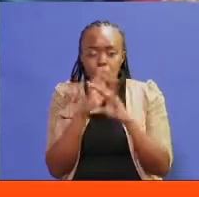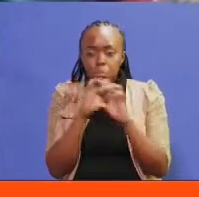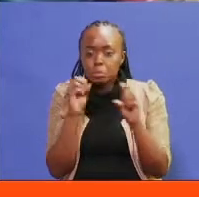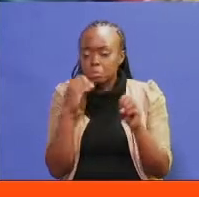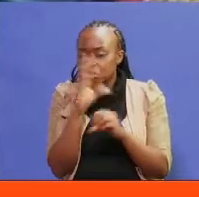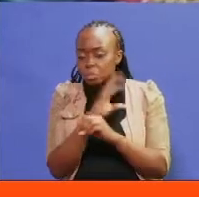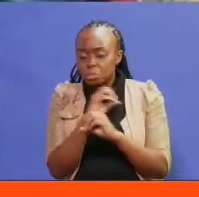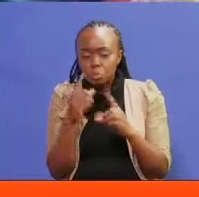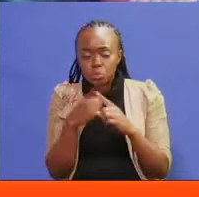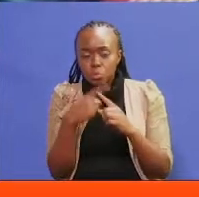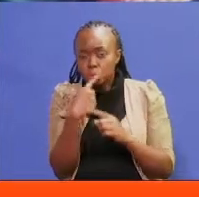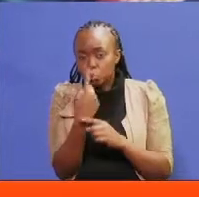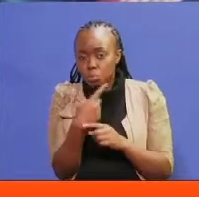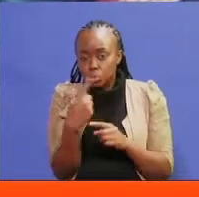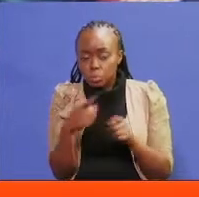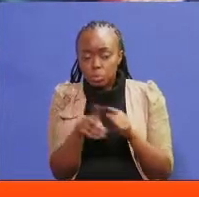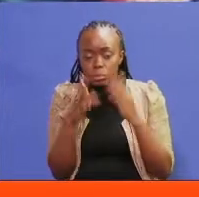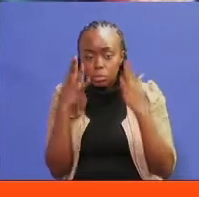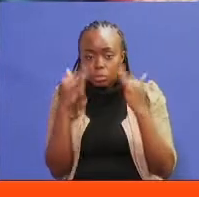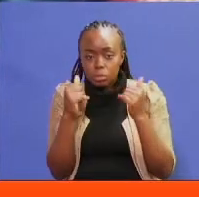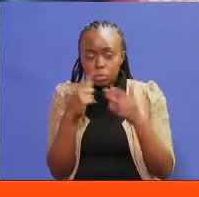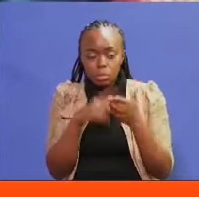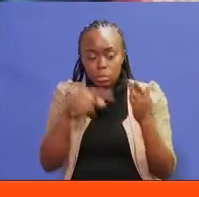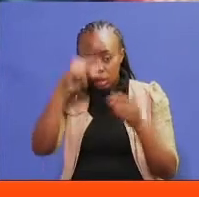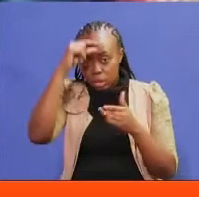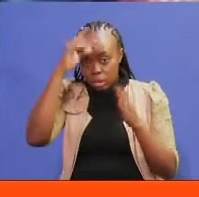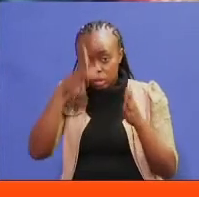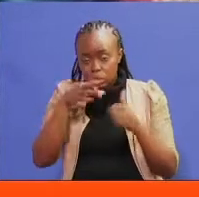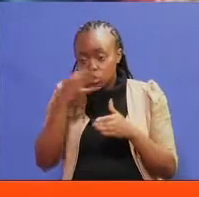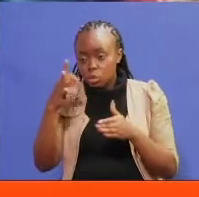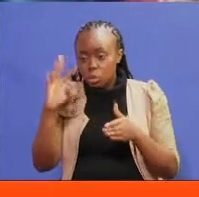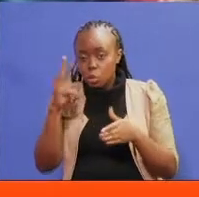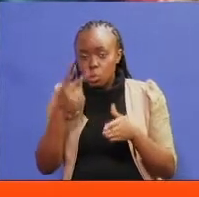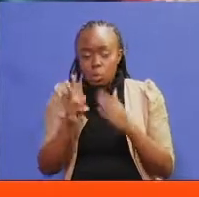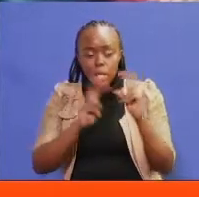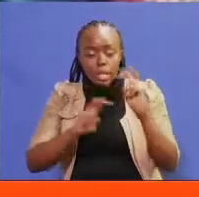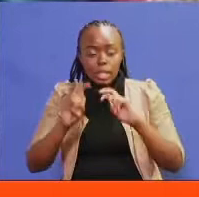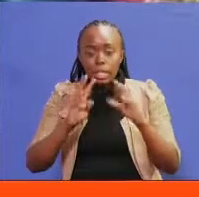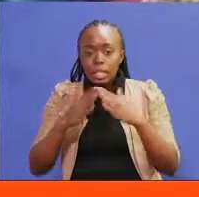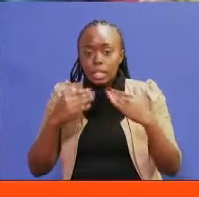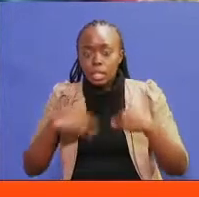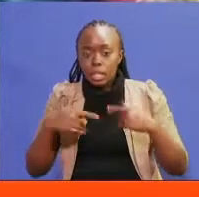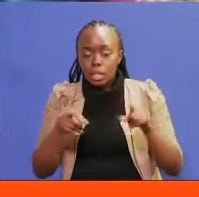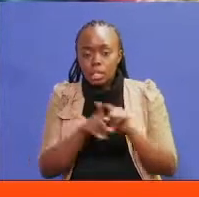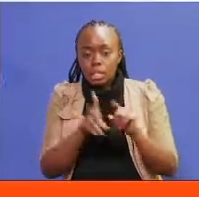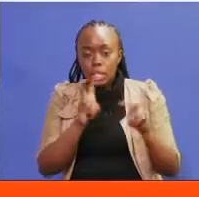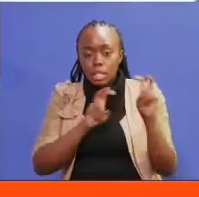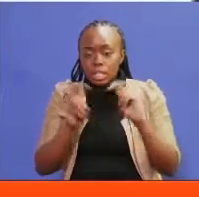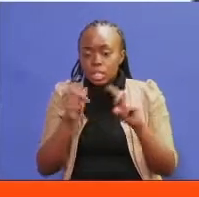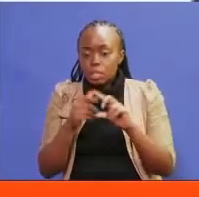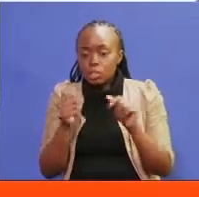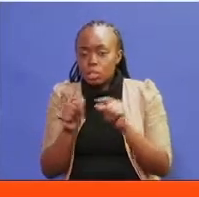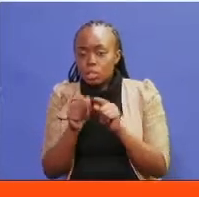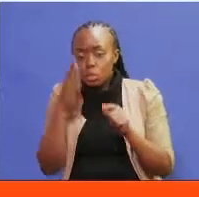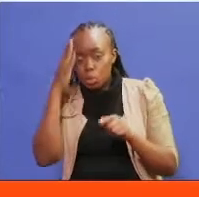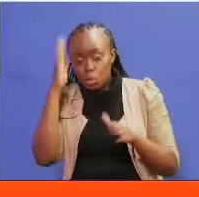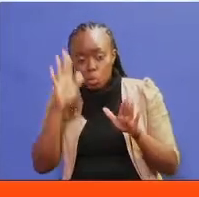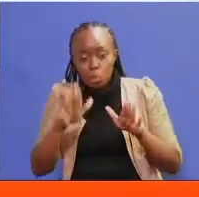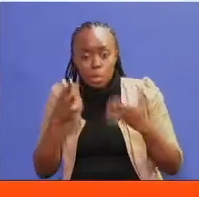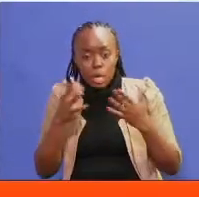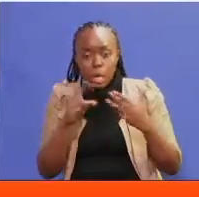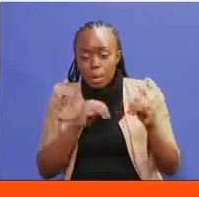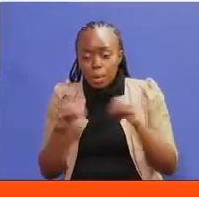yake. Na sasa serikali ya Kenya tumeona kuna majamii mengine wanaonea. Wanaonea Samburu kabisa. Sijui hiyo serikali anatoka